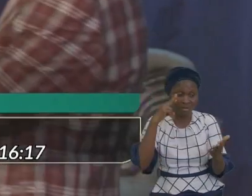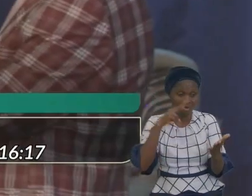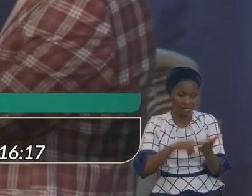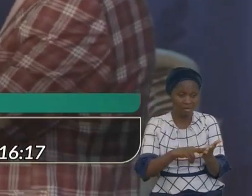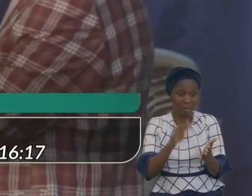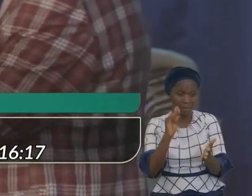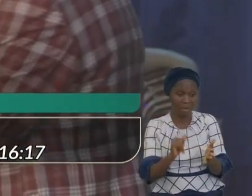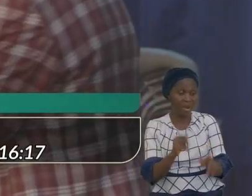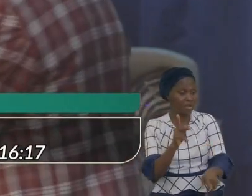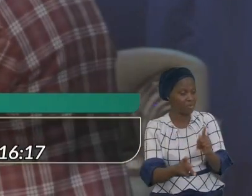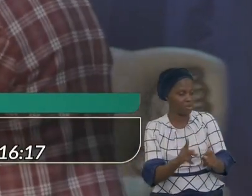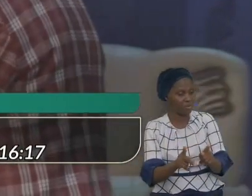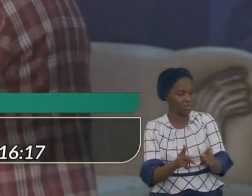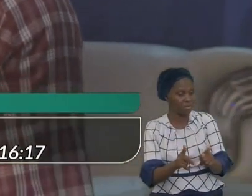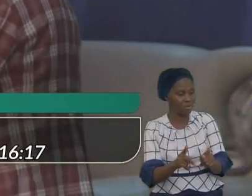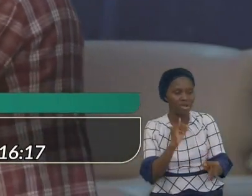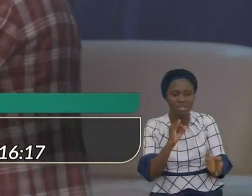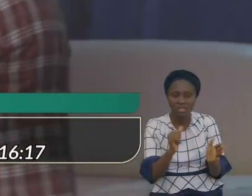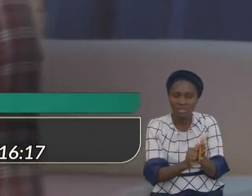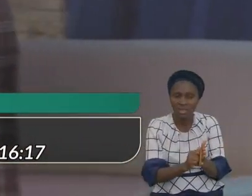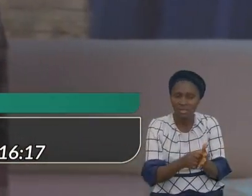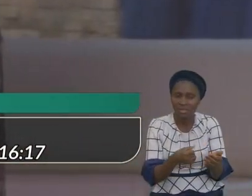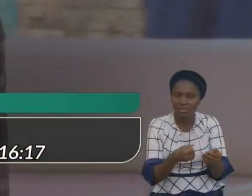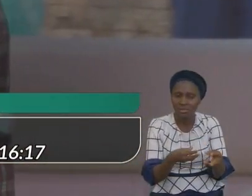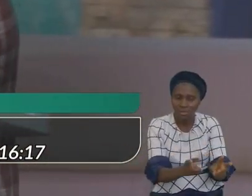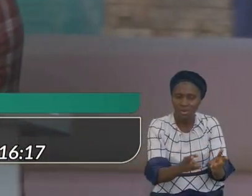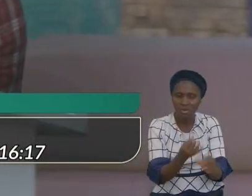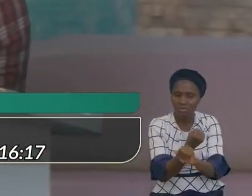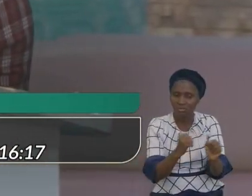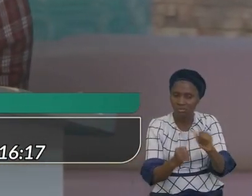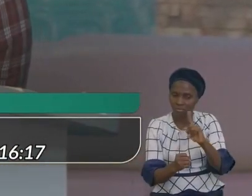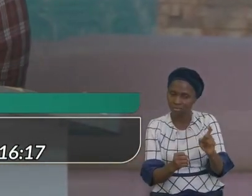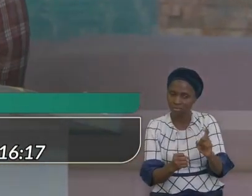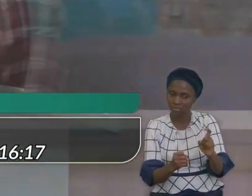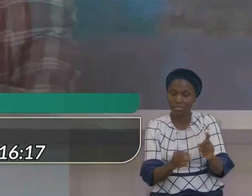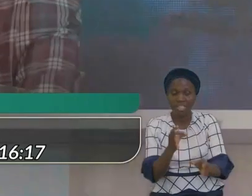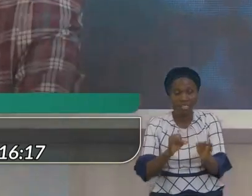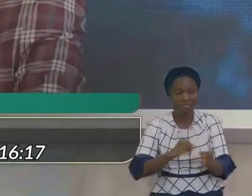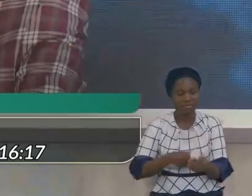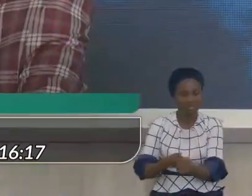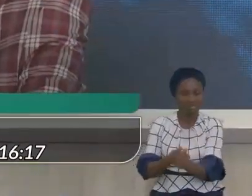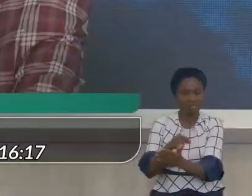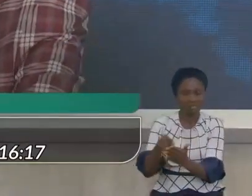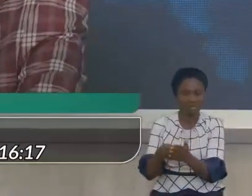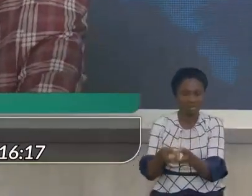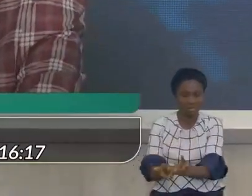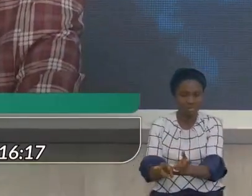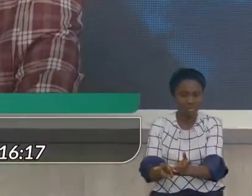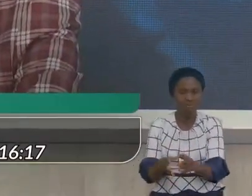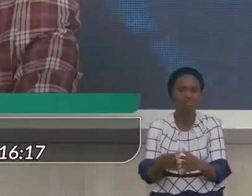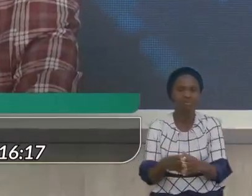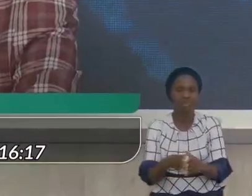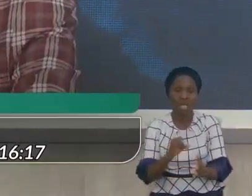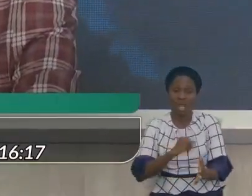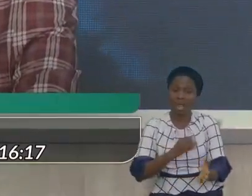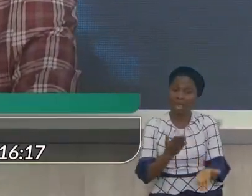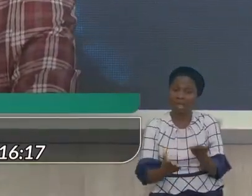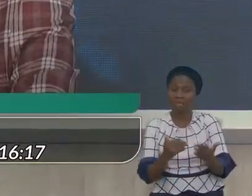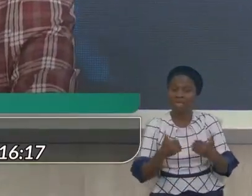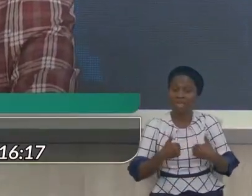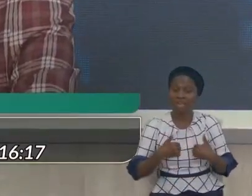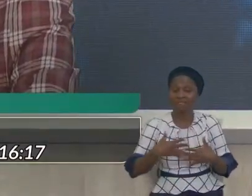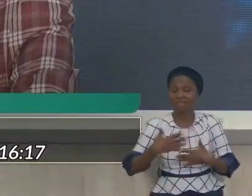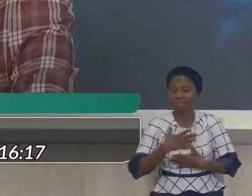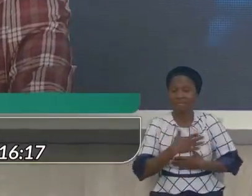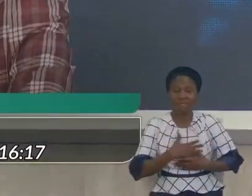I follow this way, I may have pleasure for one night or even for the rest of life.